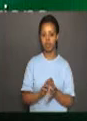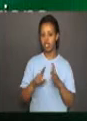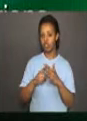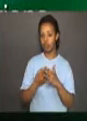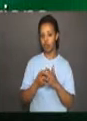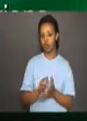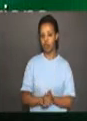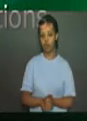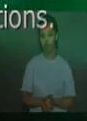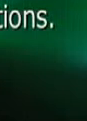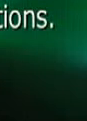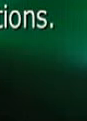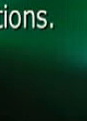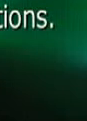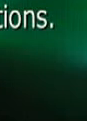Begin.